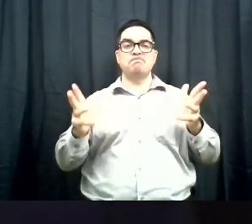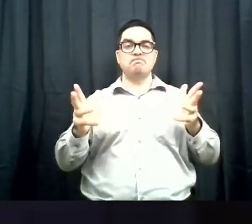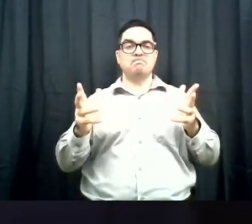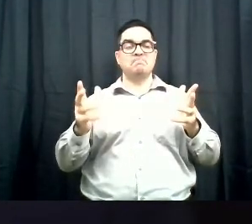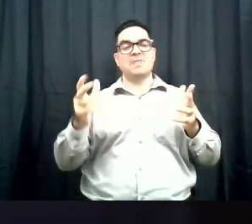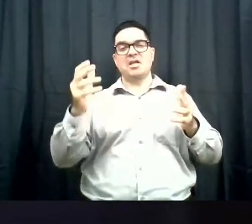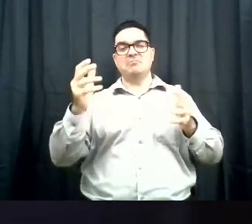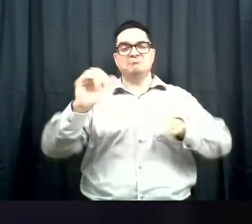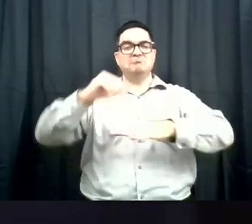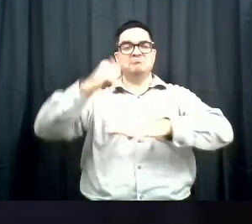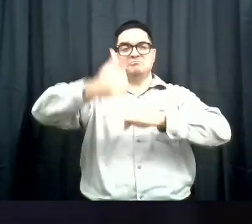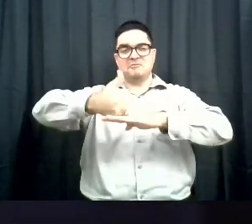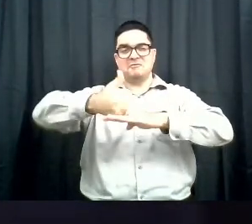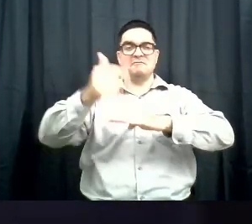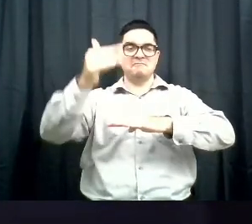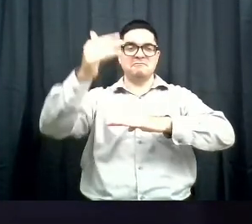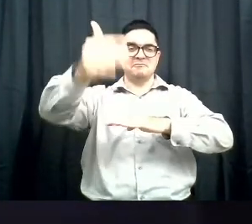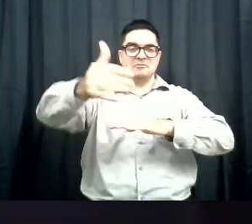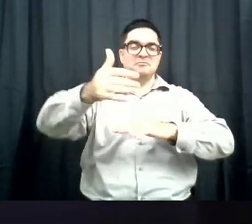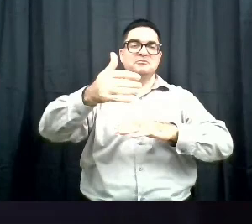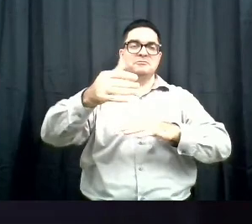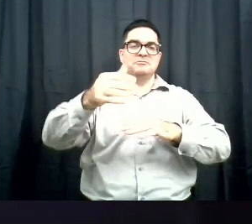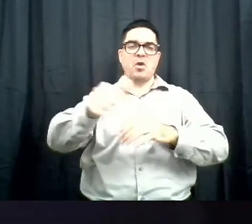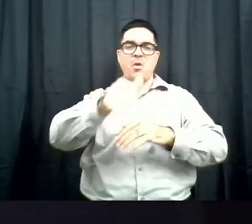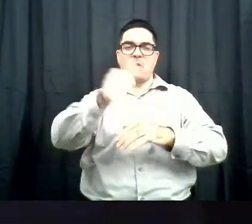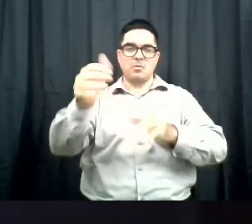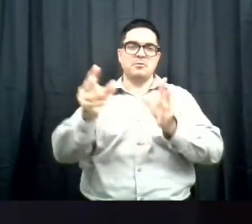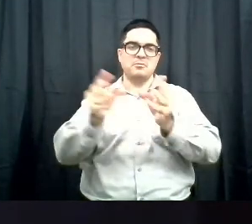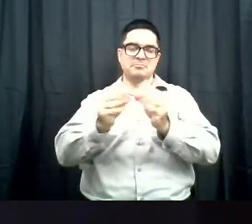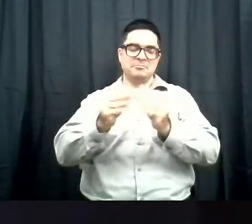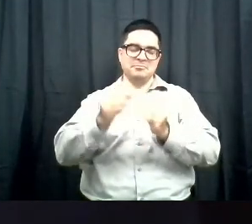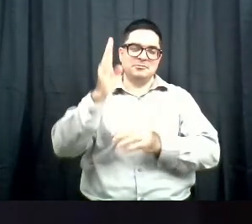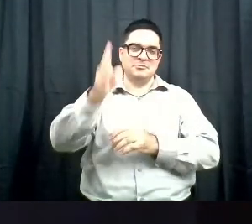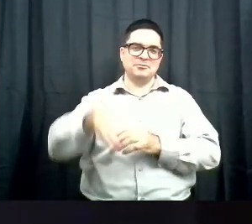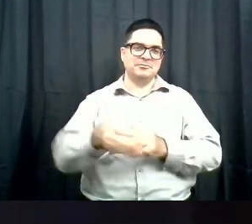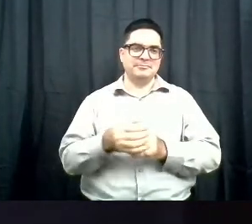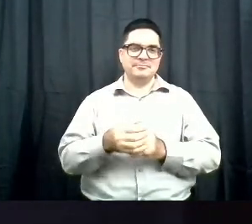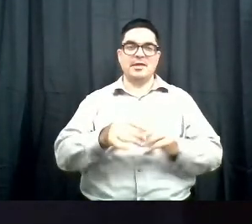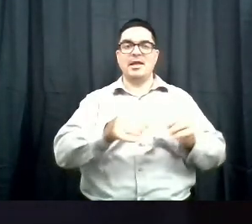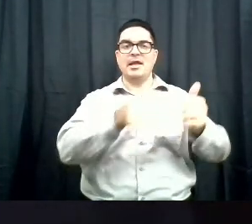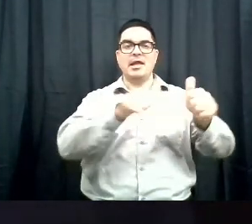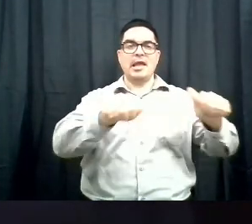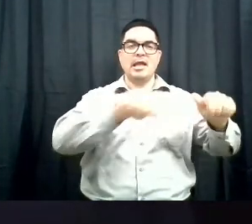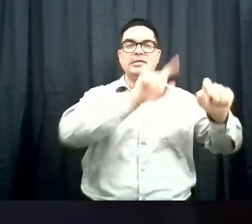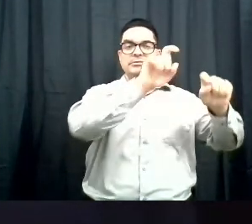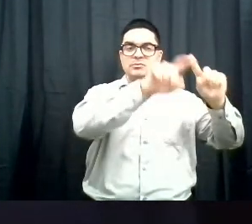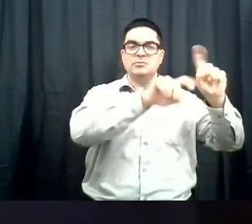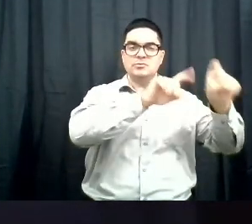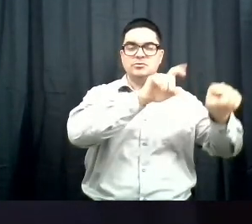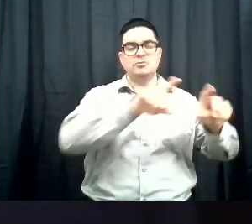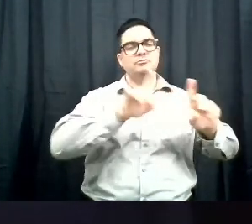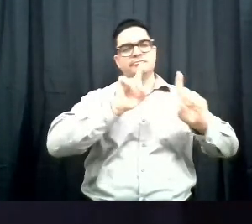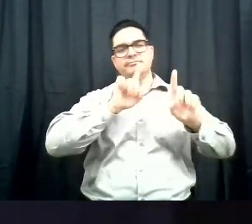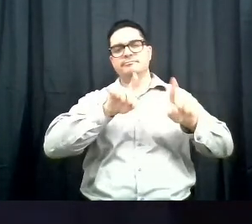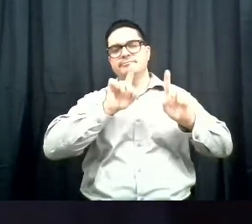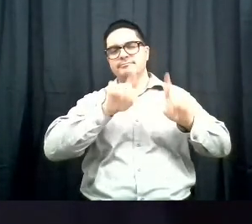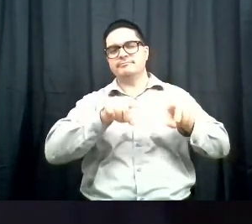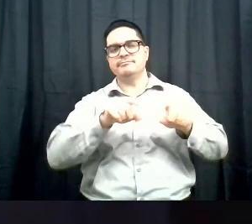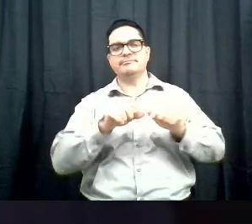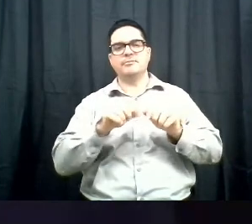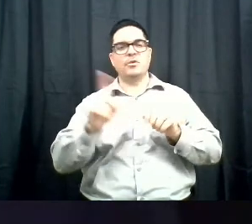soon. As I've already said, we will answer the questions we were not able to get to on our